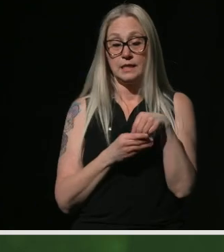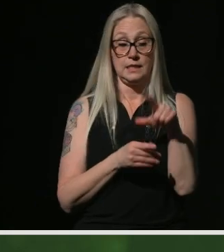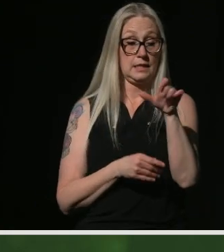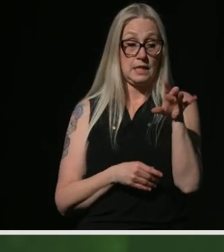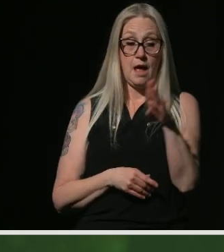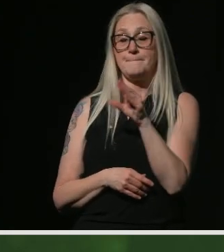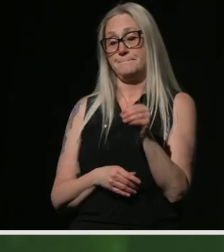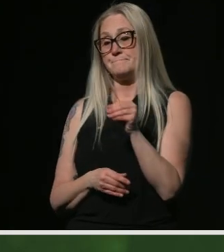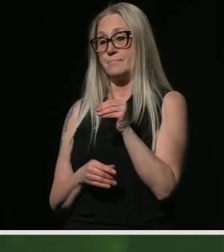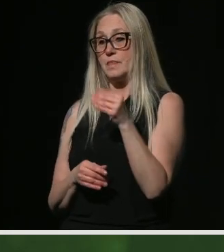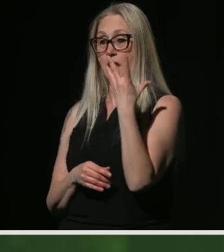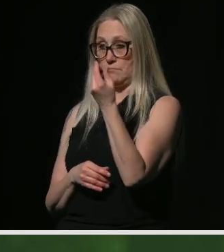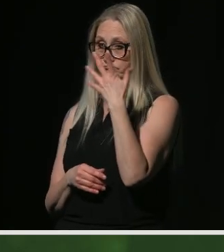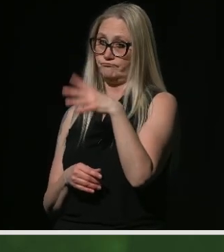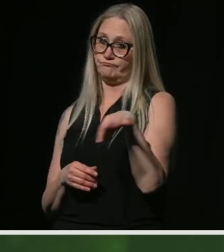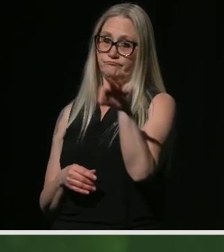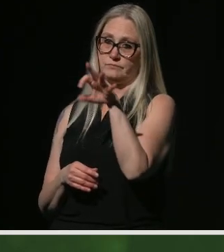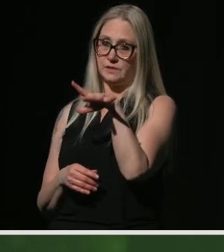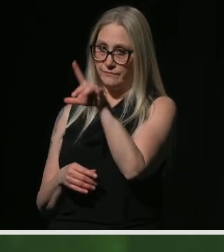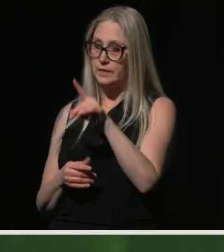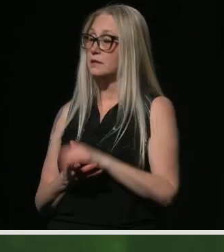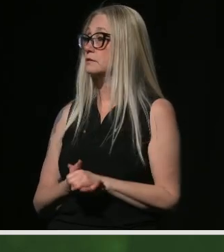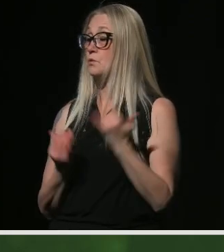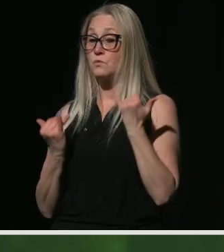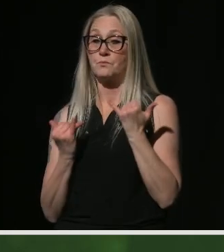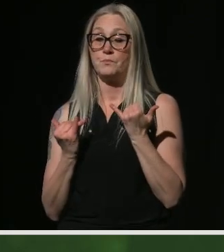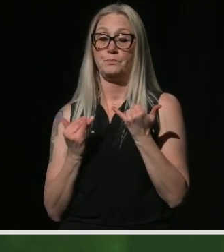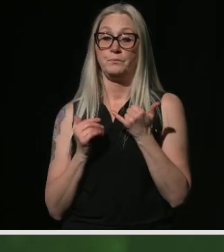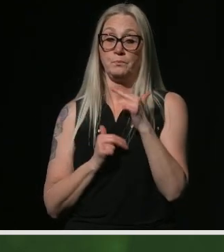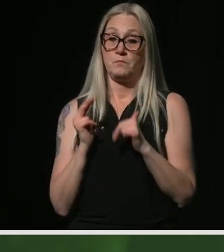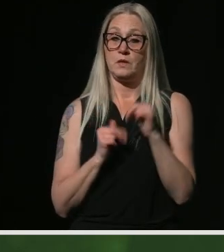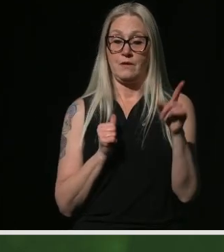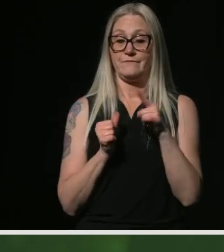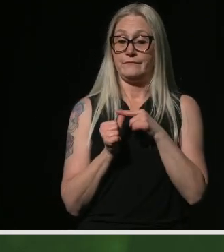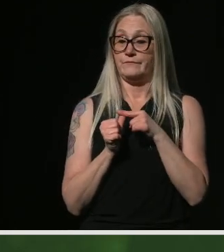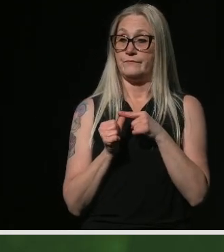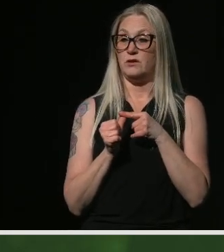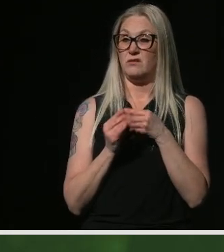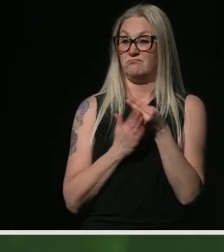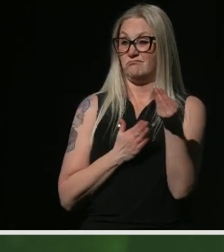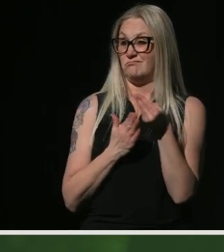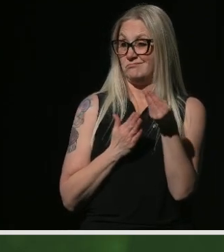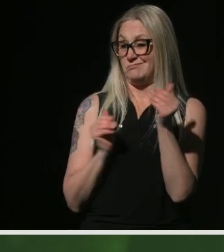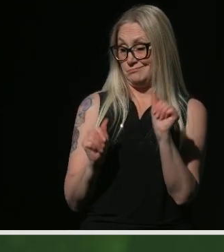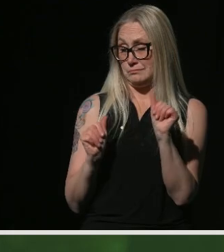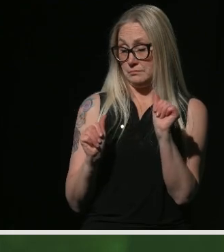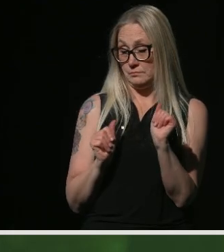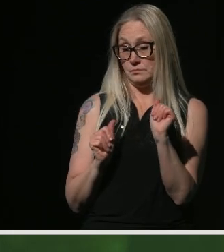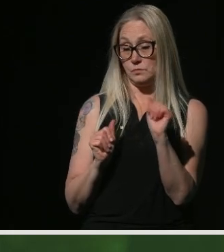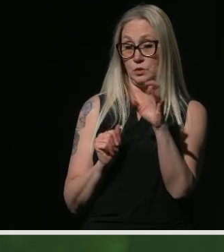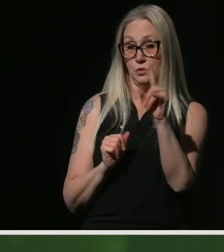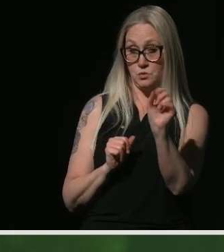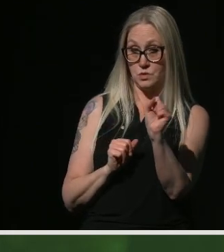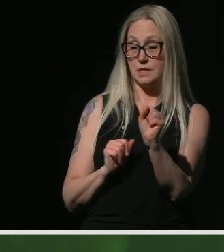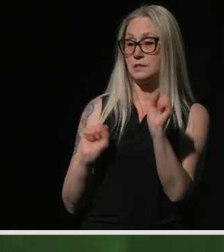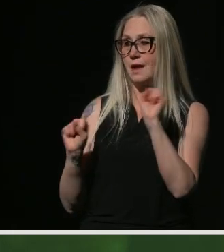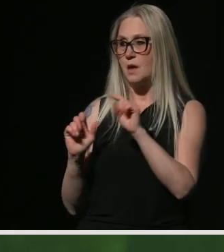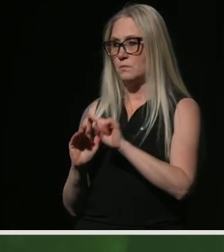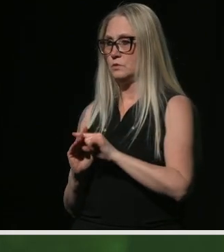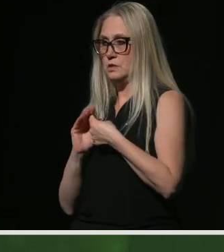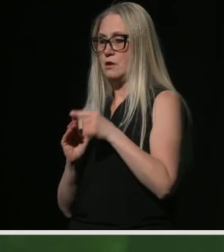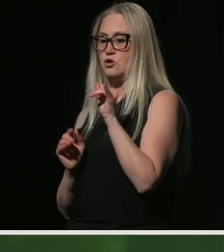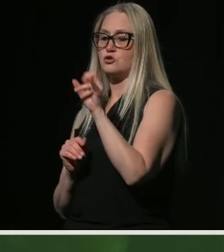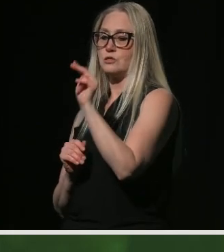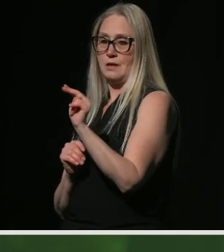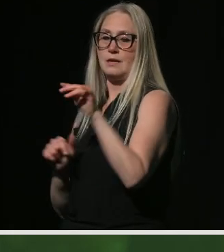at the point of commercialization. We're currently building our first commercial units, which will be ready at the end of the year, and we'll start deploying those in January this year in this